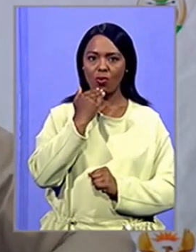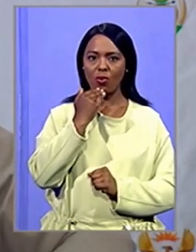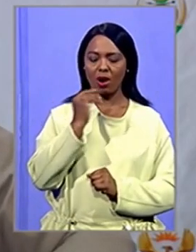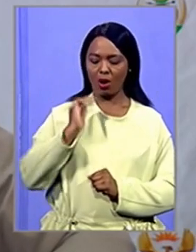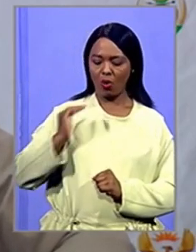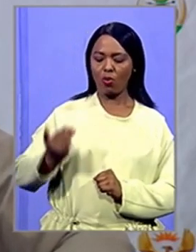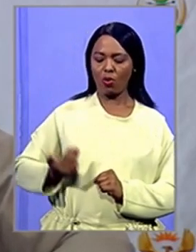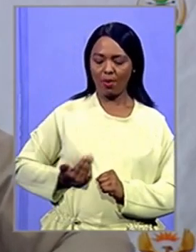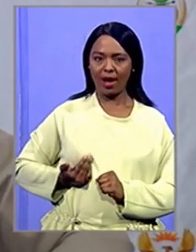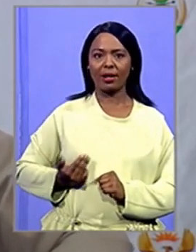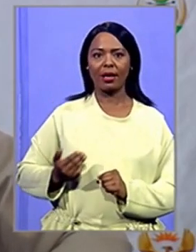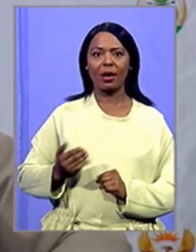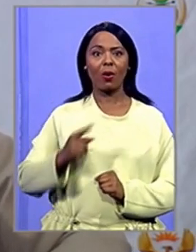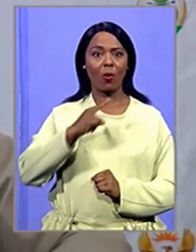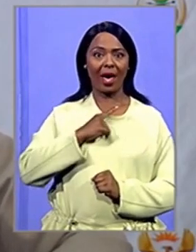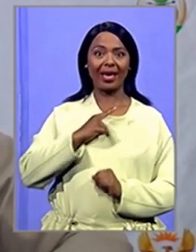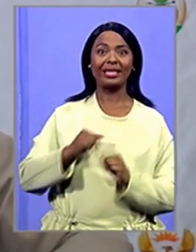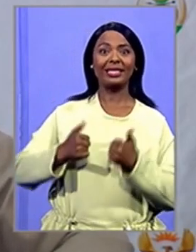But the challenge is on you,